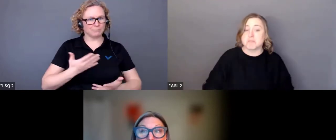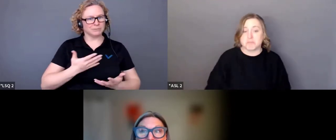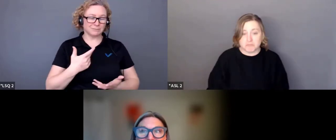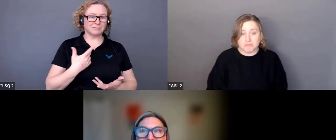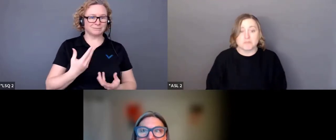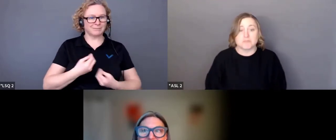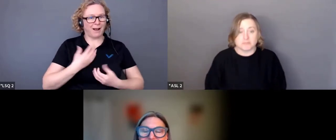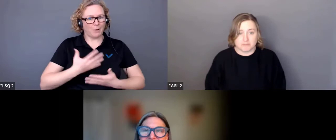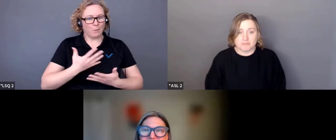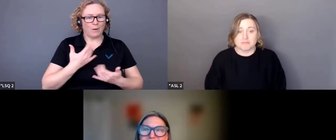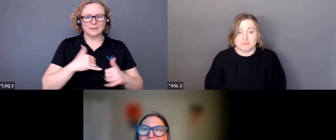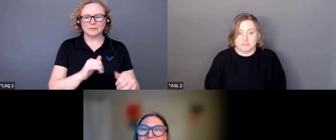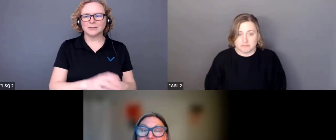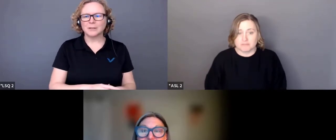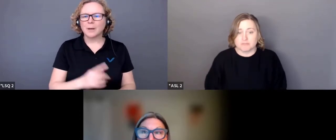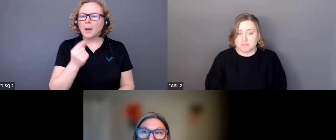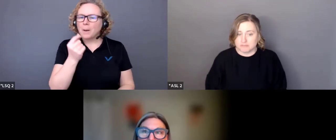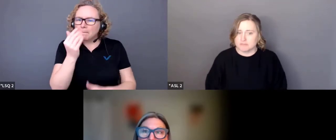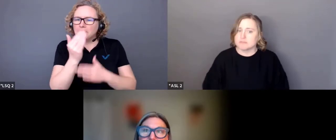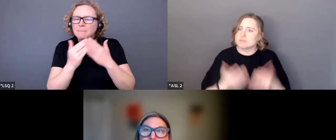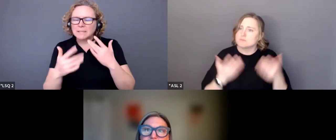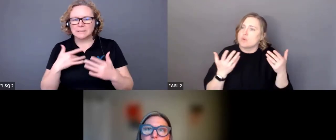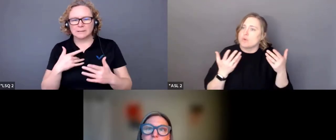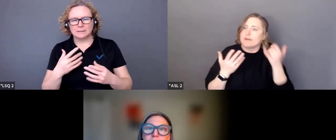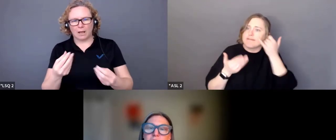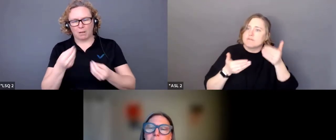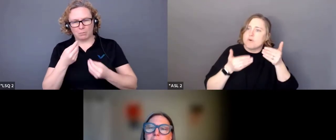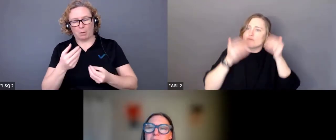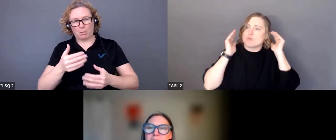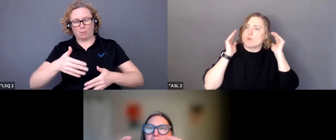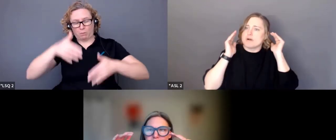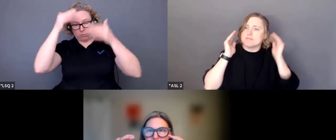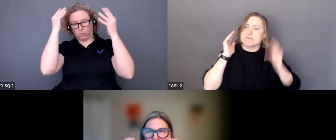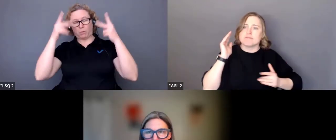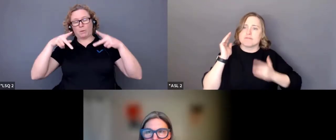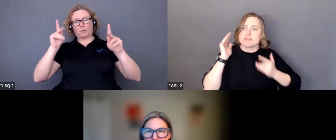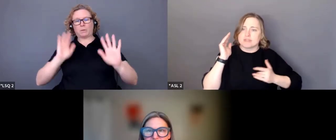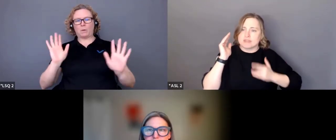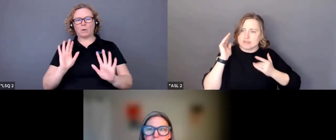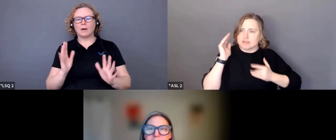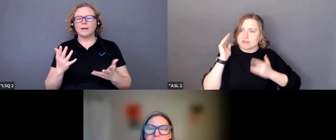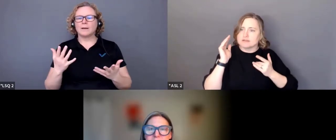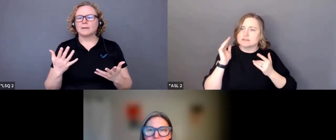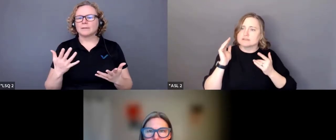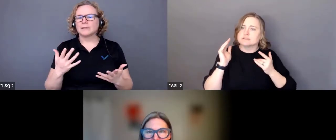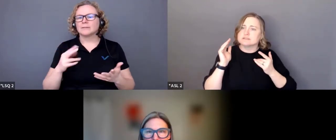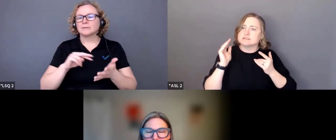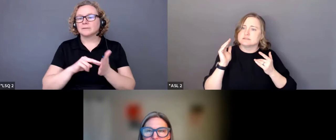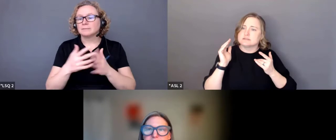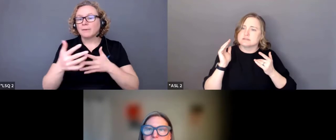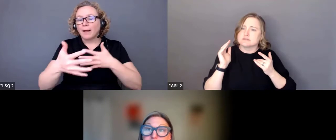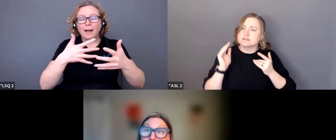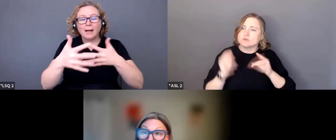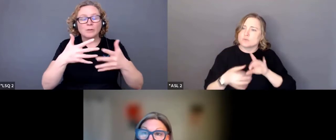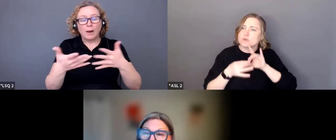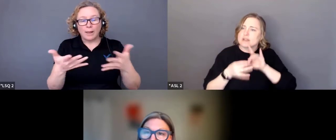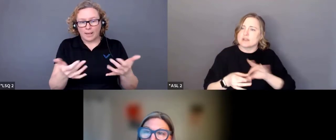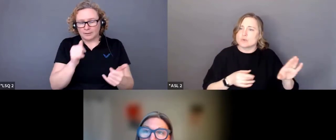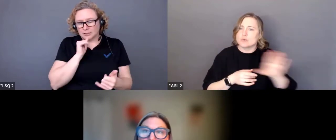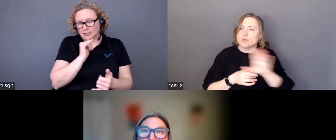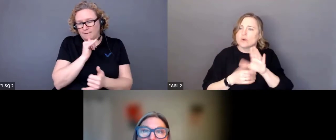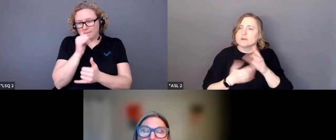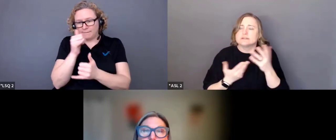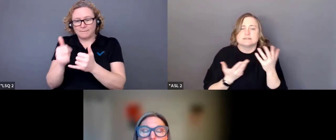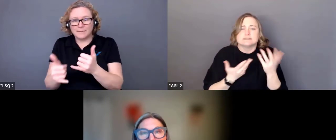So honoring that, what needs to happen at the end of this workshop, do the sense making. And remembering that